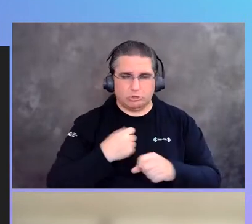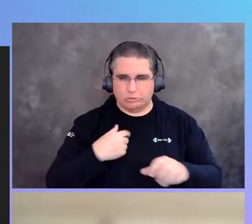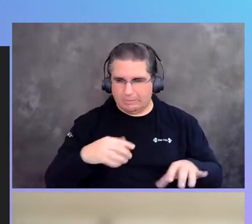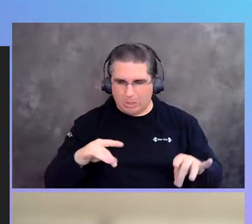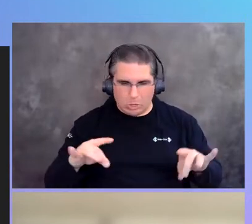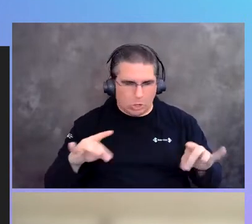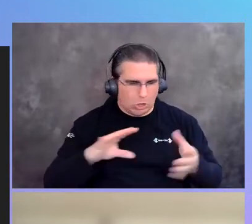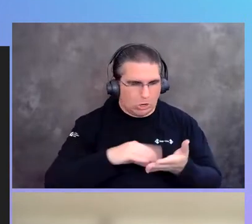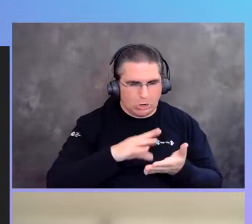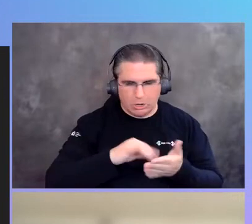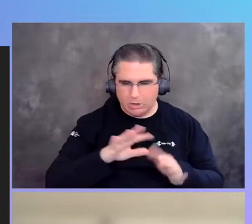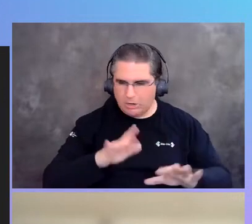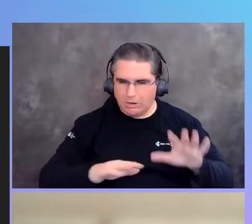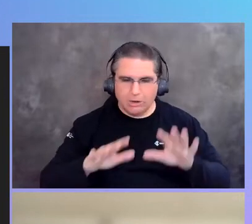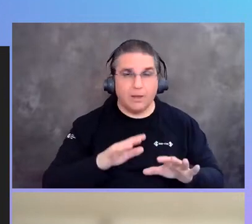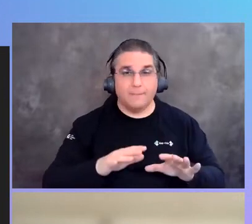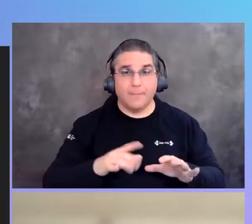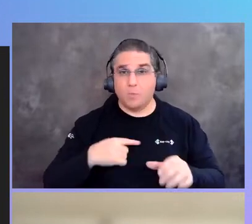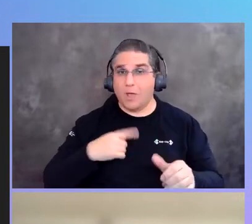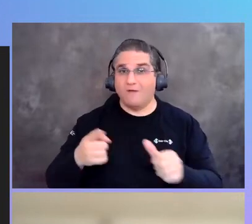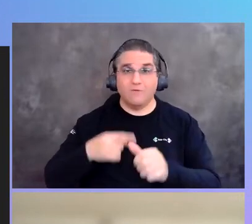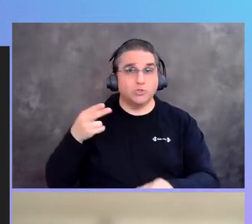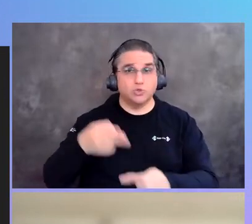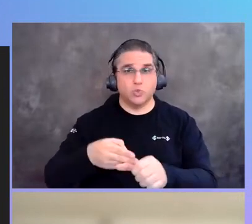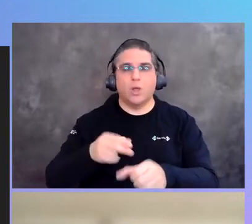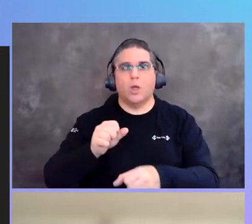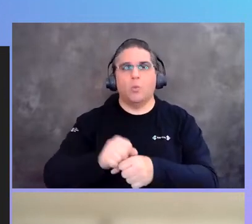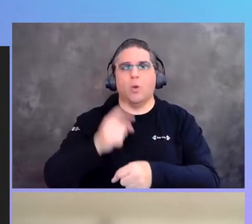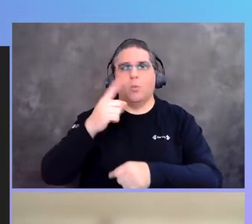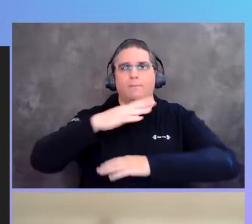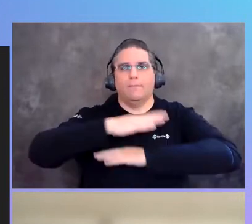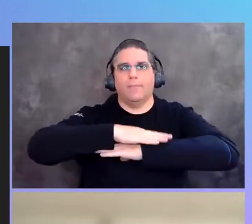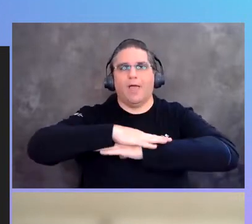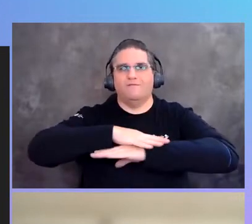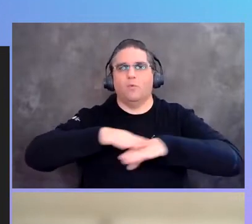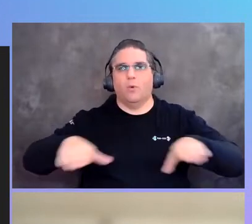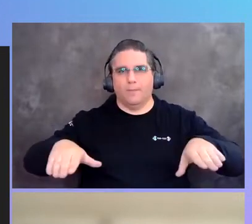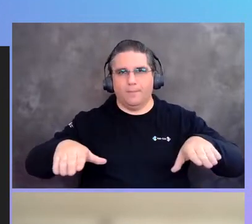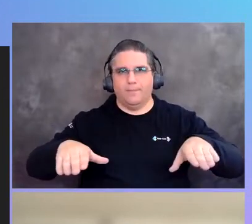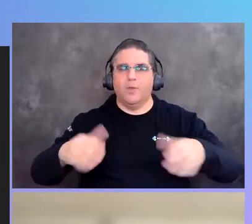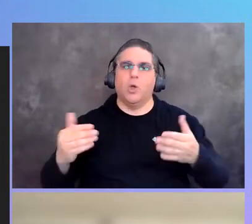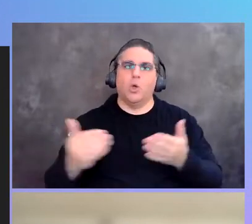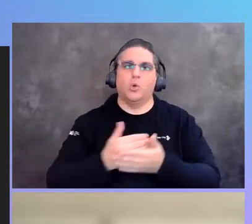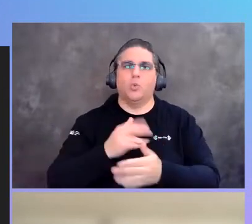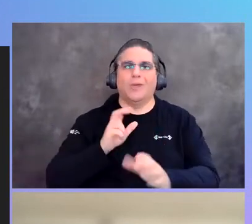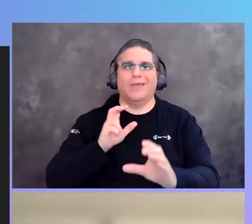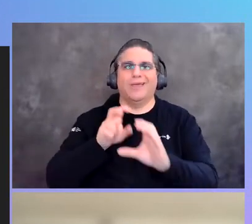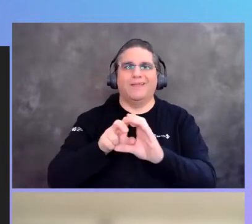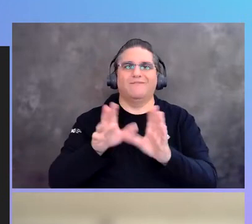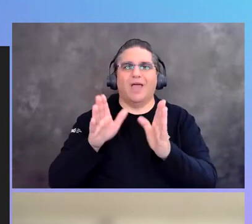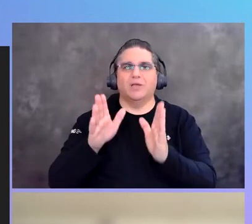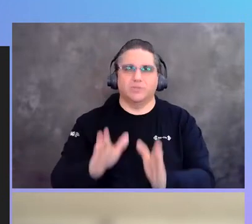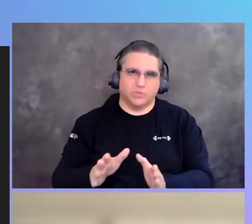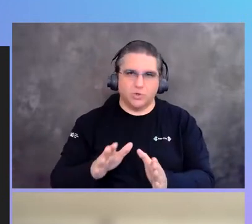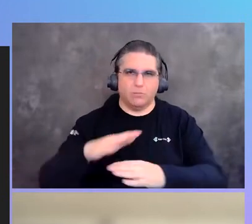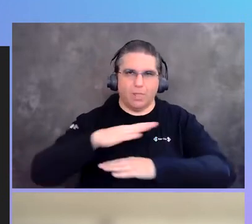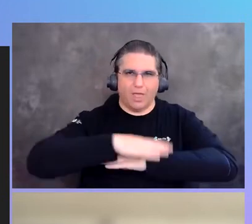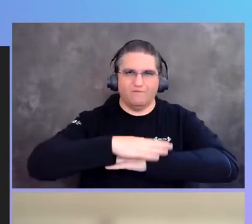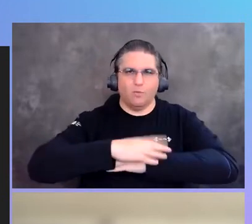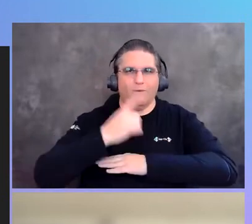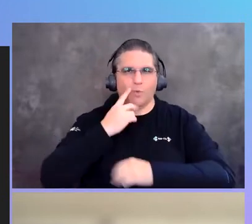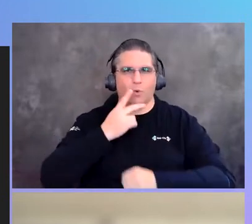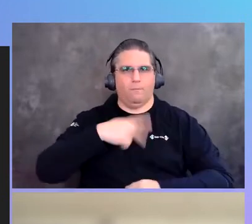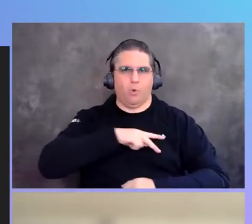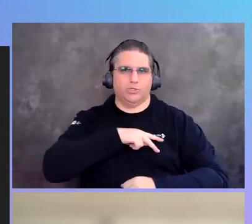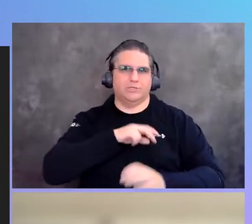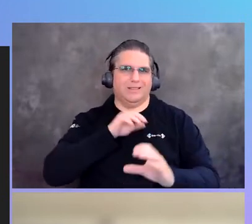joined to work on a single platform. We were building a new investor platform for our personal investors. And when I